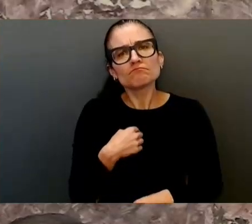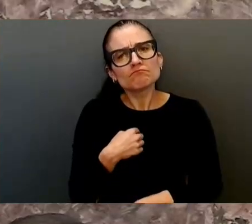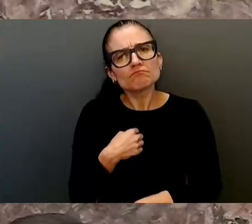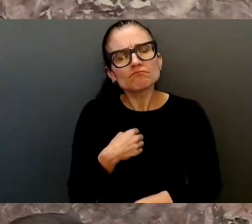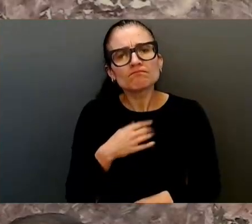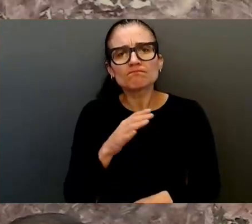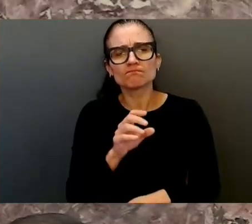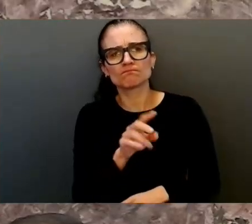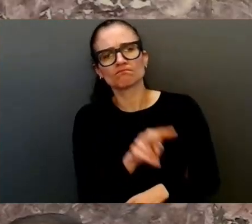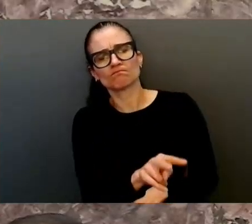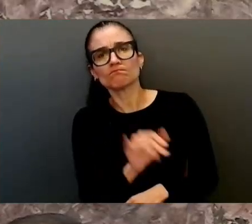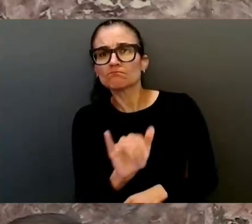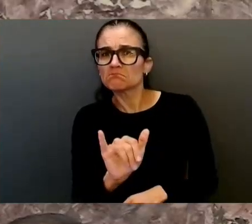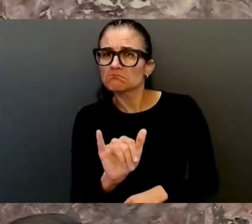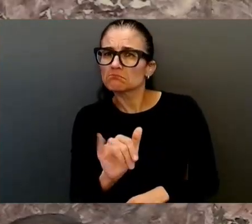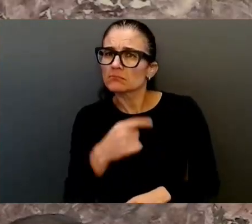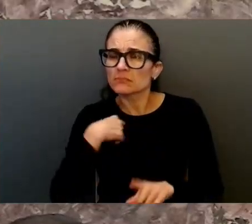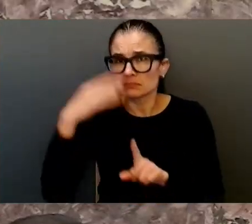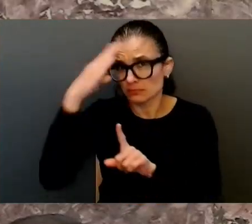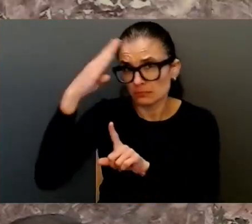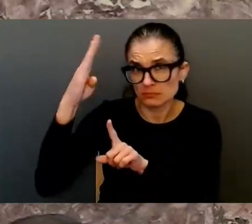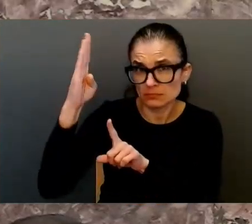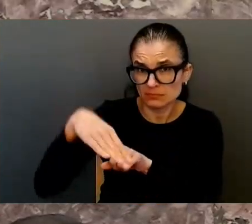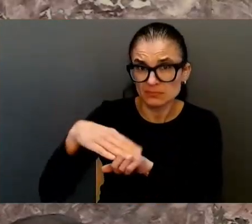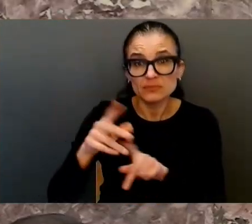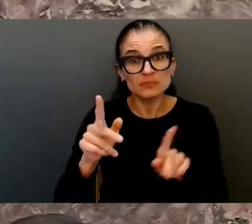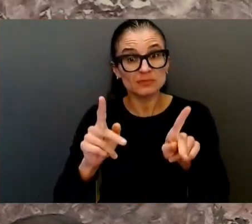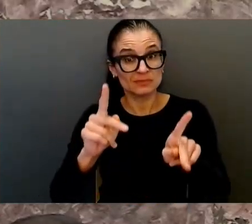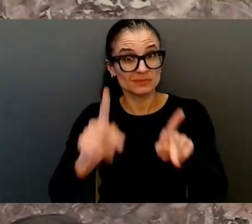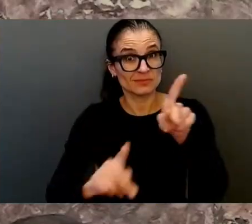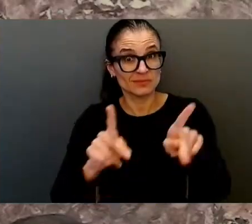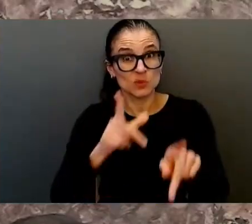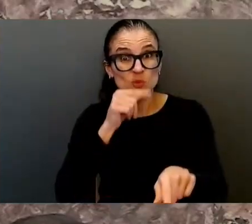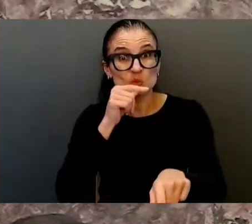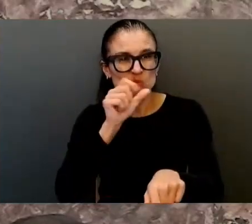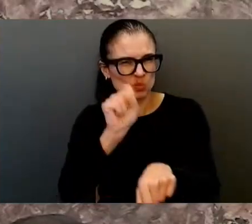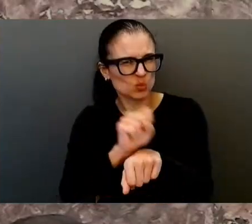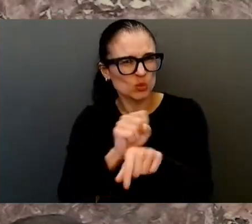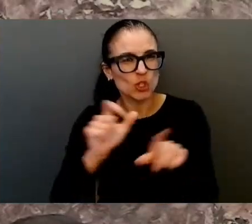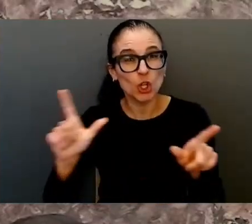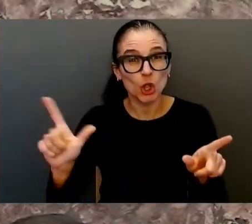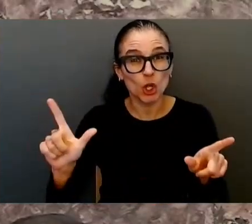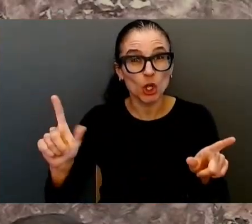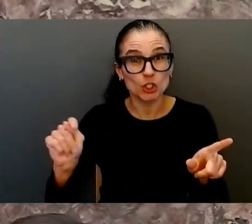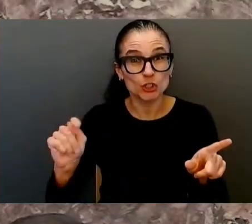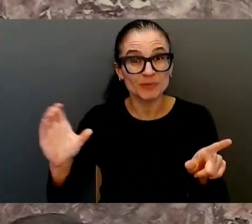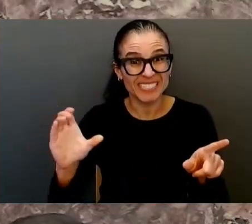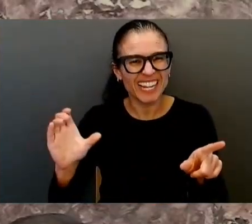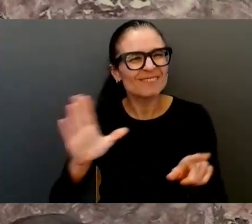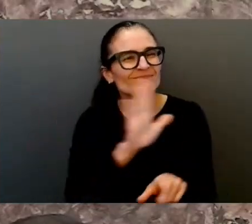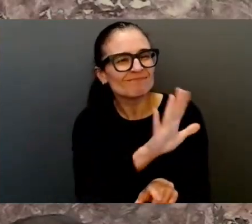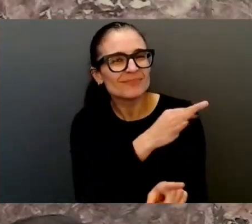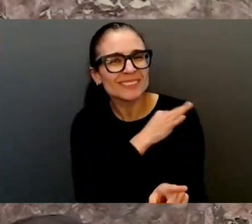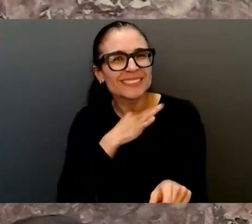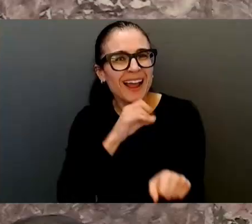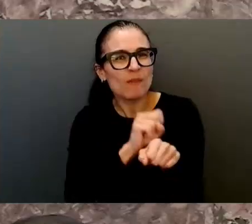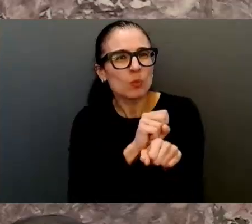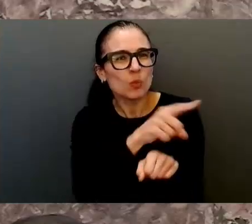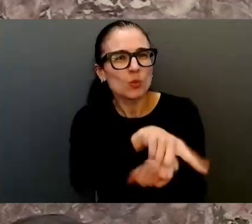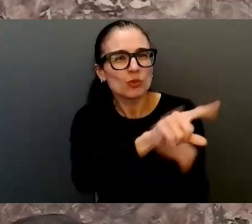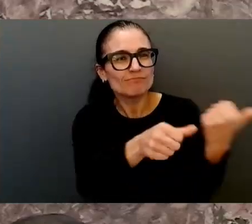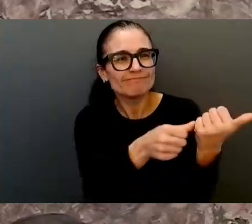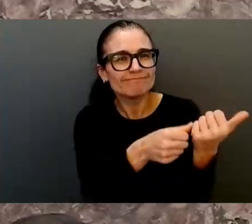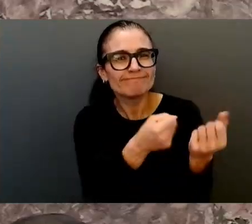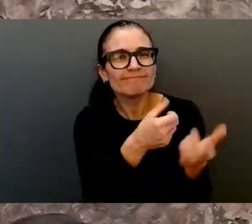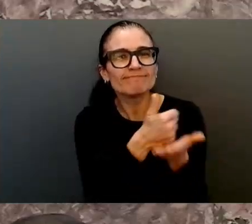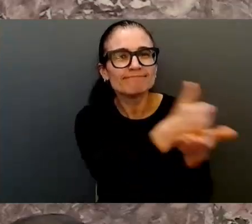operators and the staff in them have worked to support our seniors and how incredibly vital that is. Mr. Speaker, they've done so much